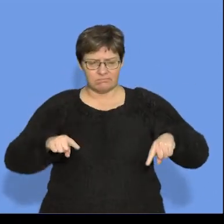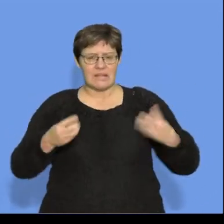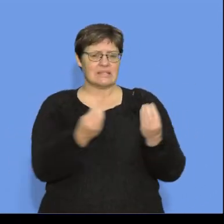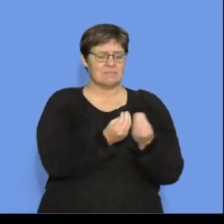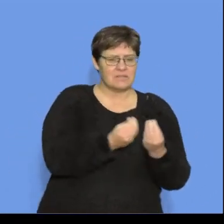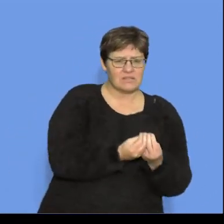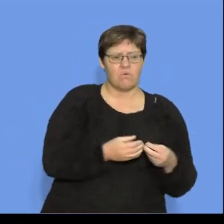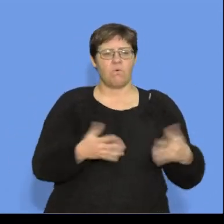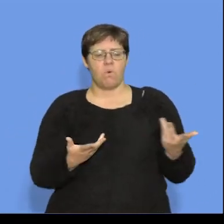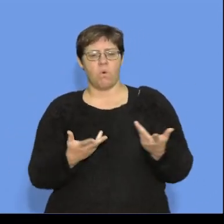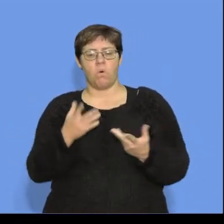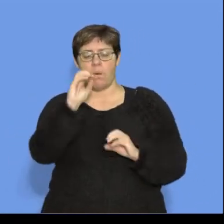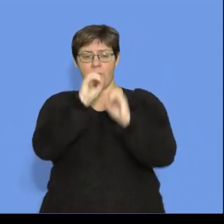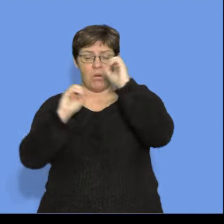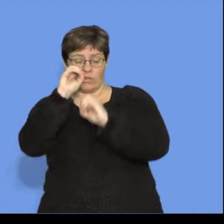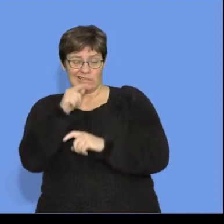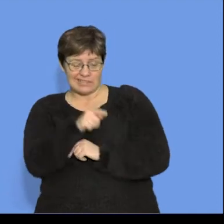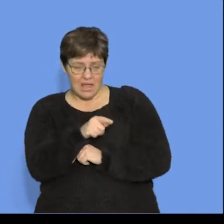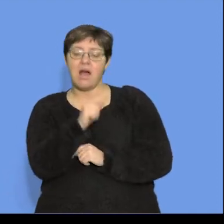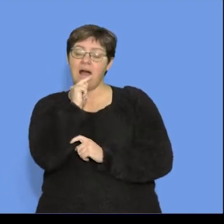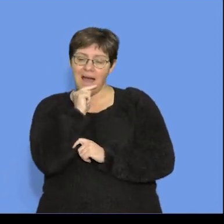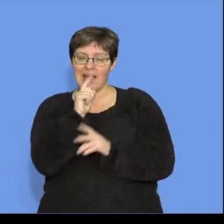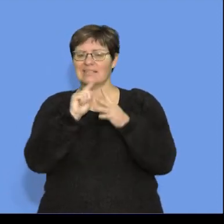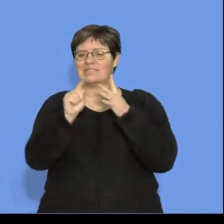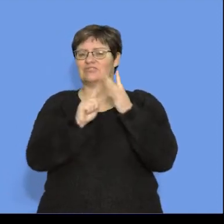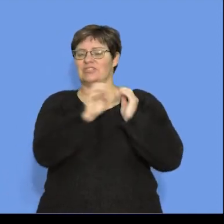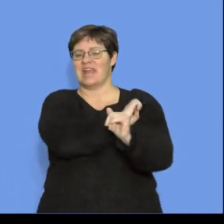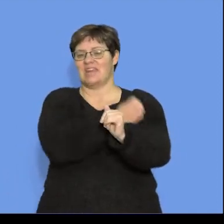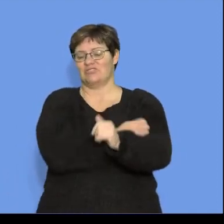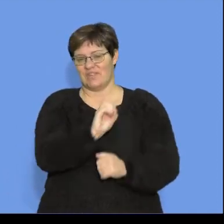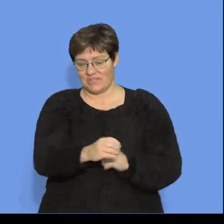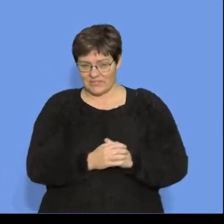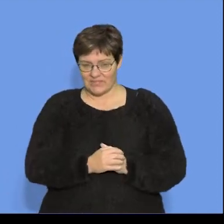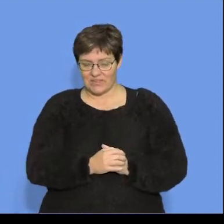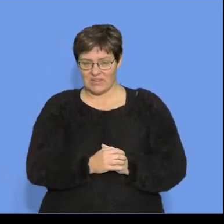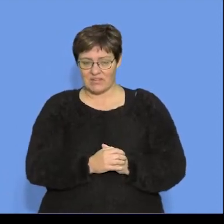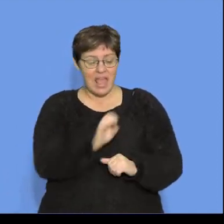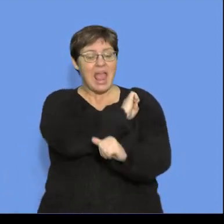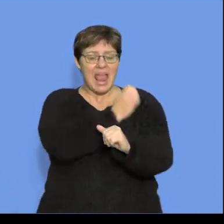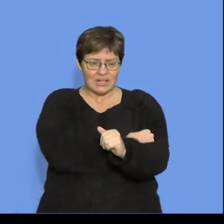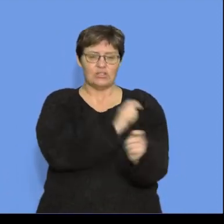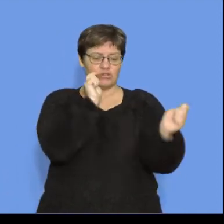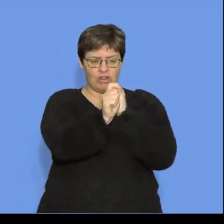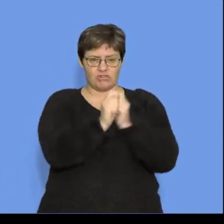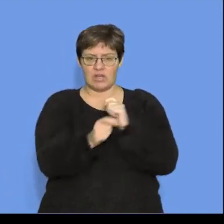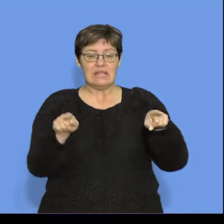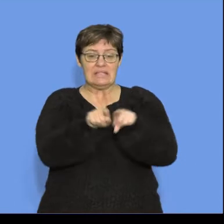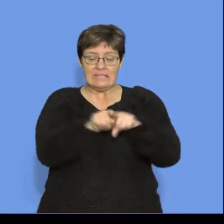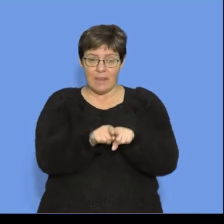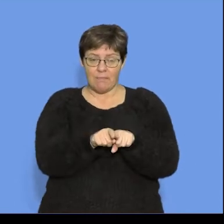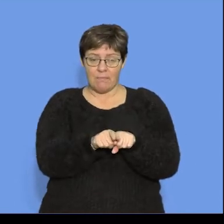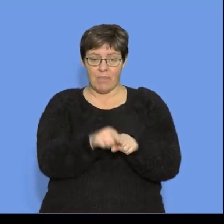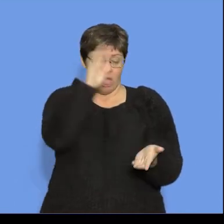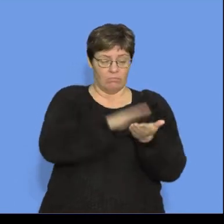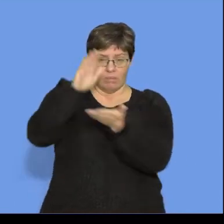or different molecules, they'll have different amounts of energy. The energy changes. They don't all react at the same time.